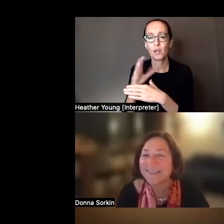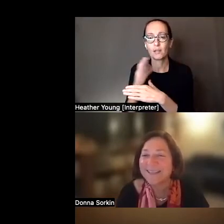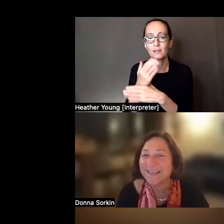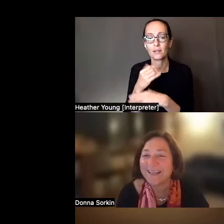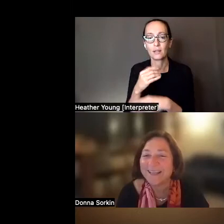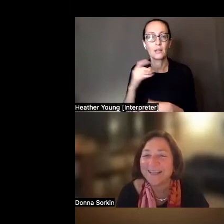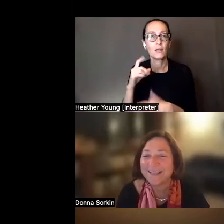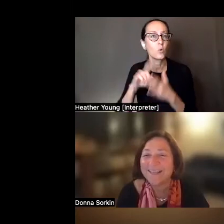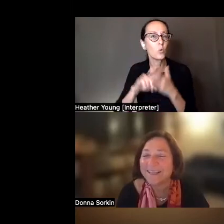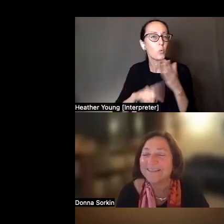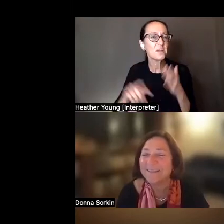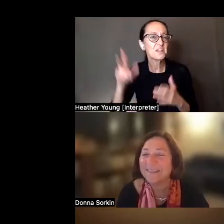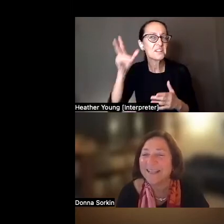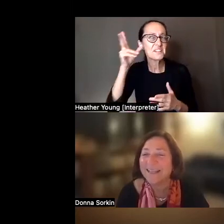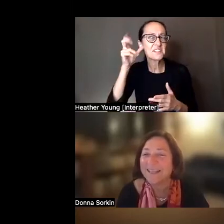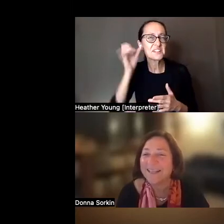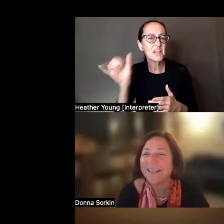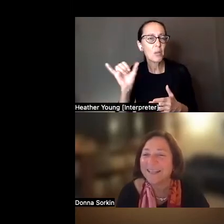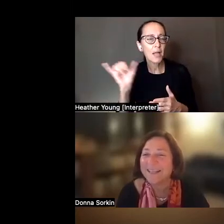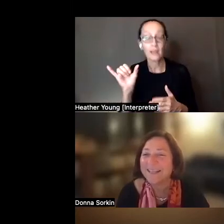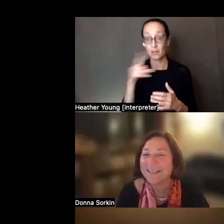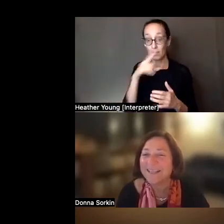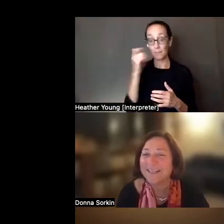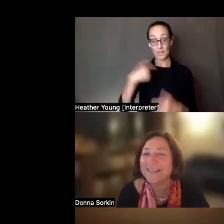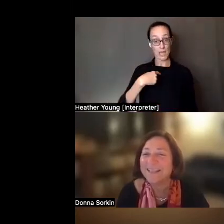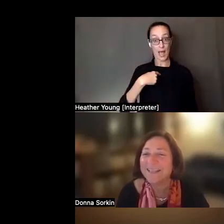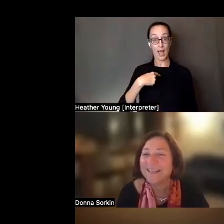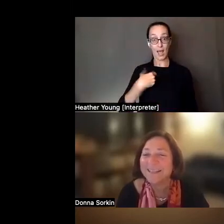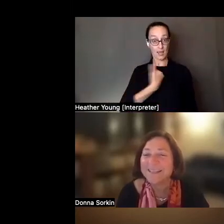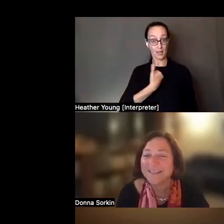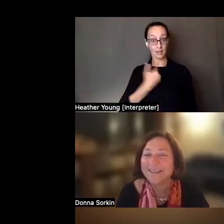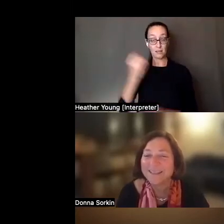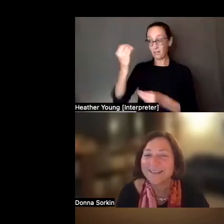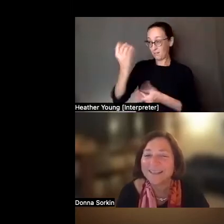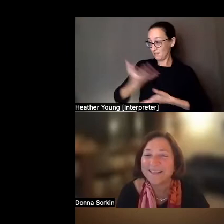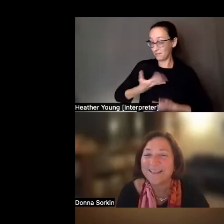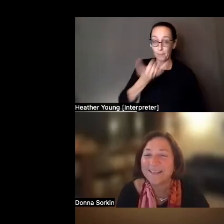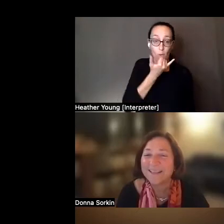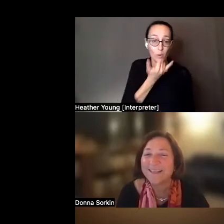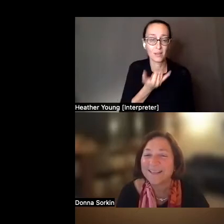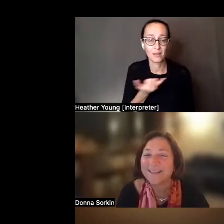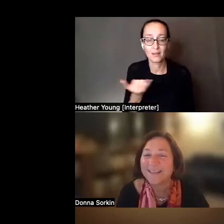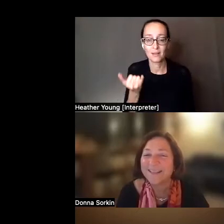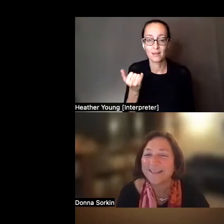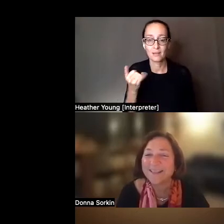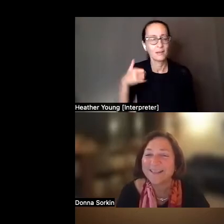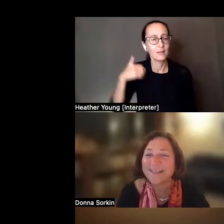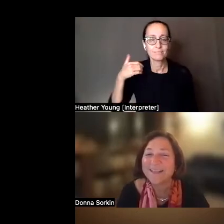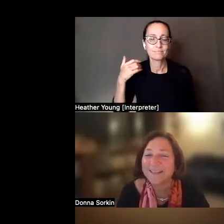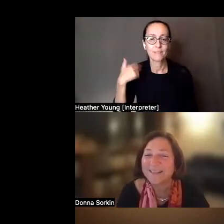sound like? Because I have certainly been misinformed, and I think, continuously